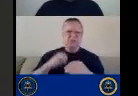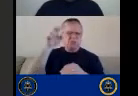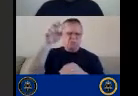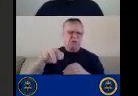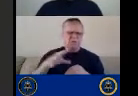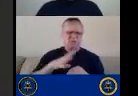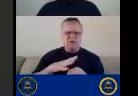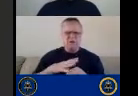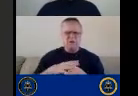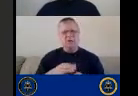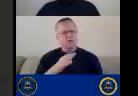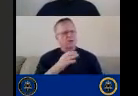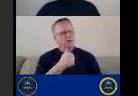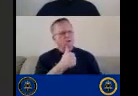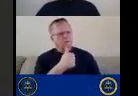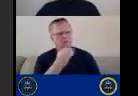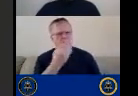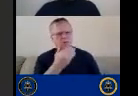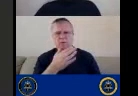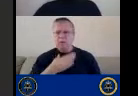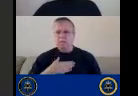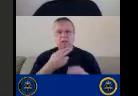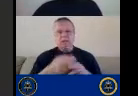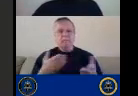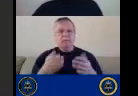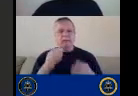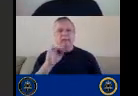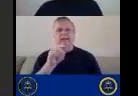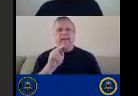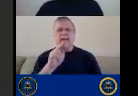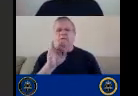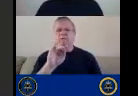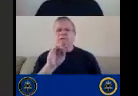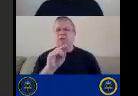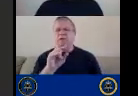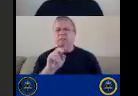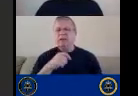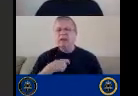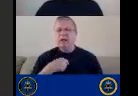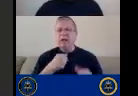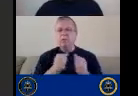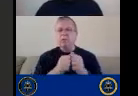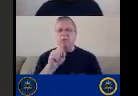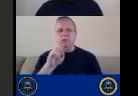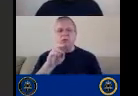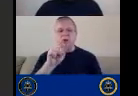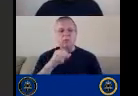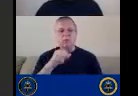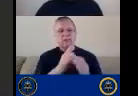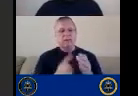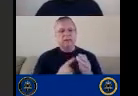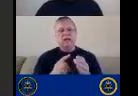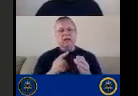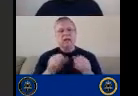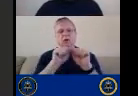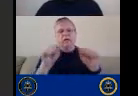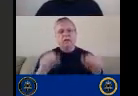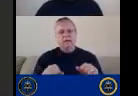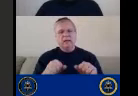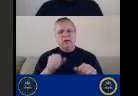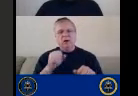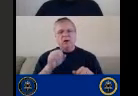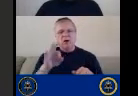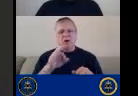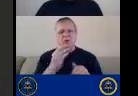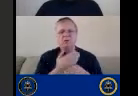good. So again, my name is Ian Fishman. I'm with Strata. We're the design architect and architect of record for the renovation